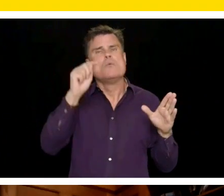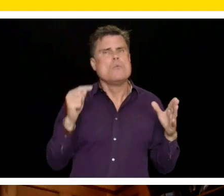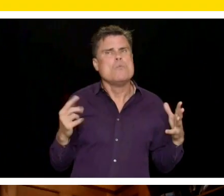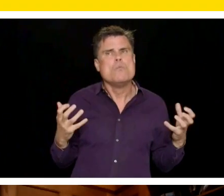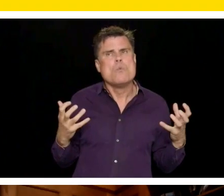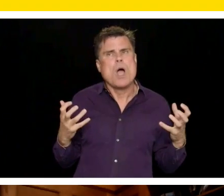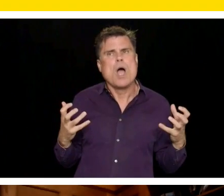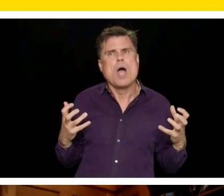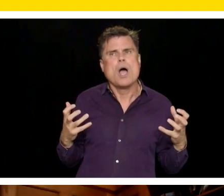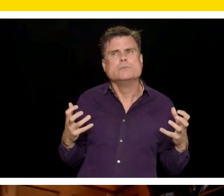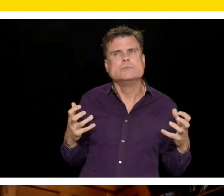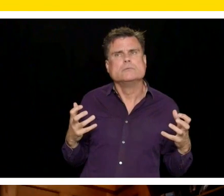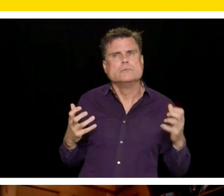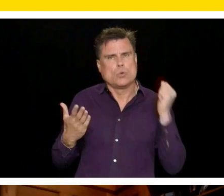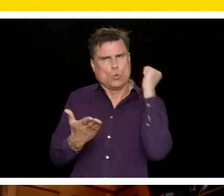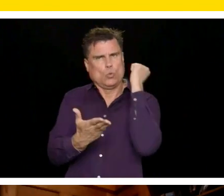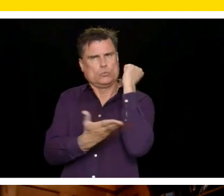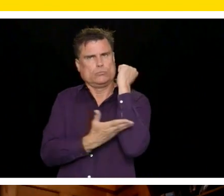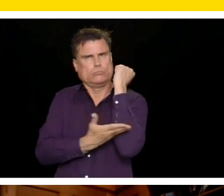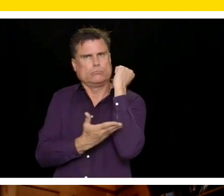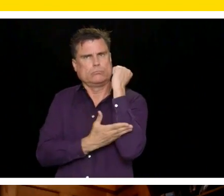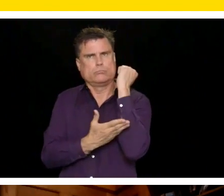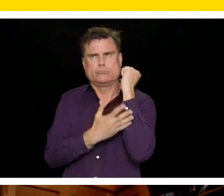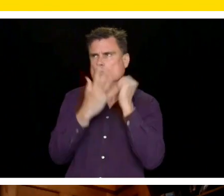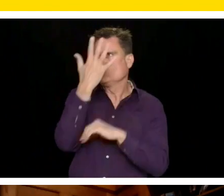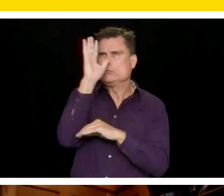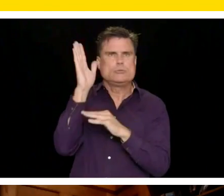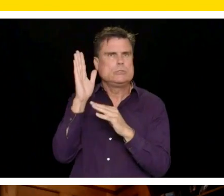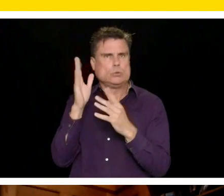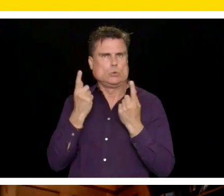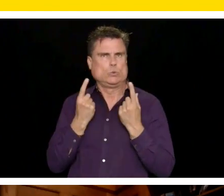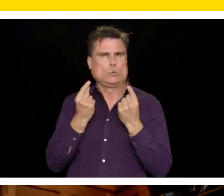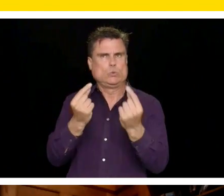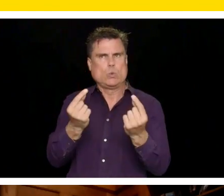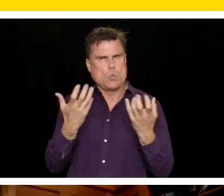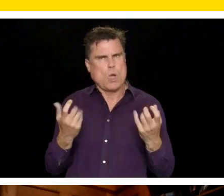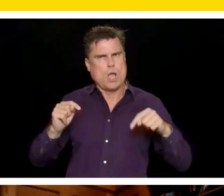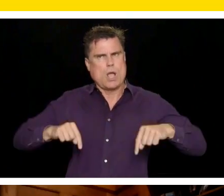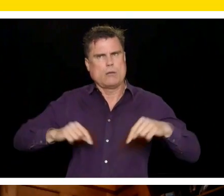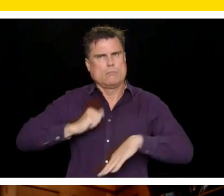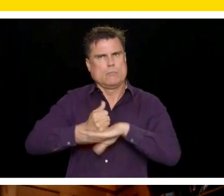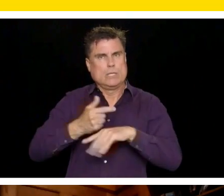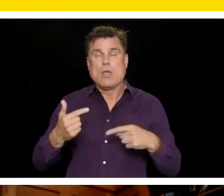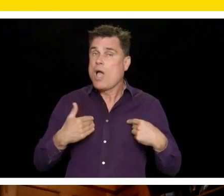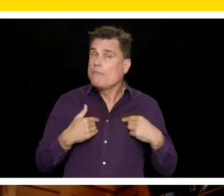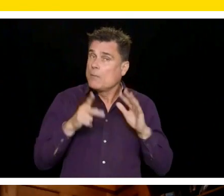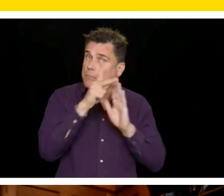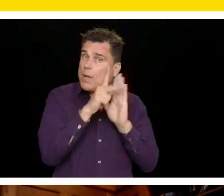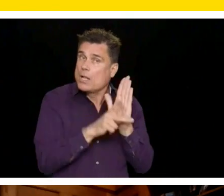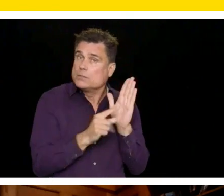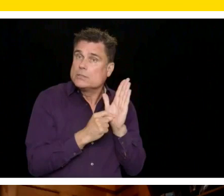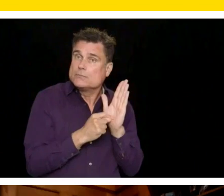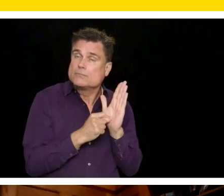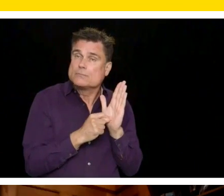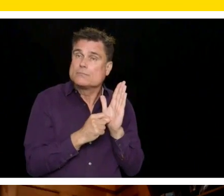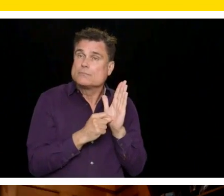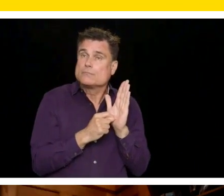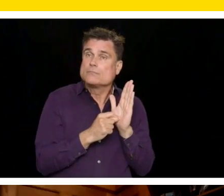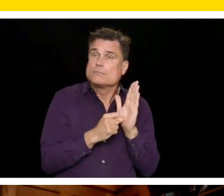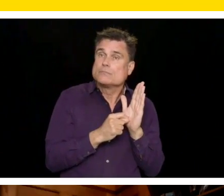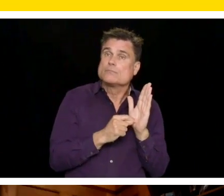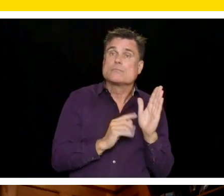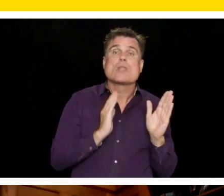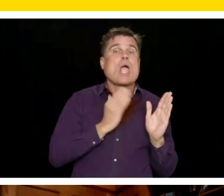have a policy and we're working towards to do exactly that here in British Columbia, to show the world that mass timber